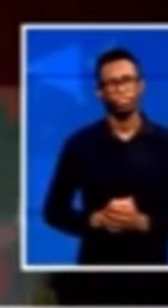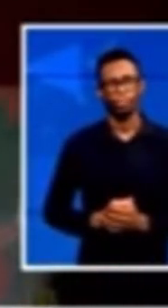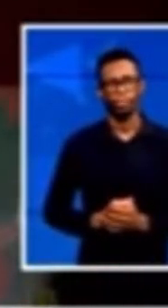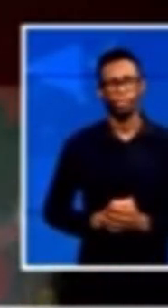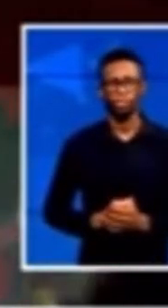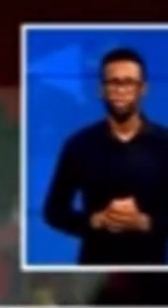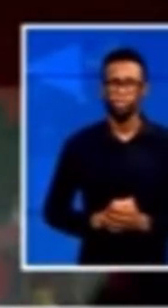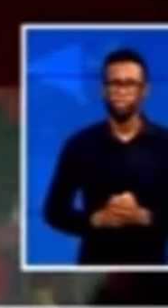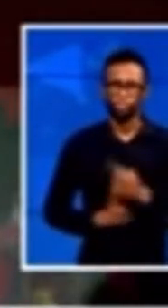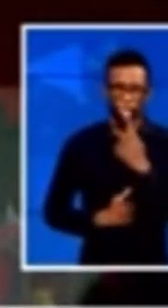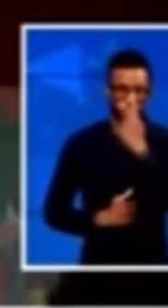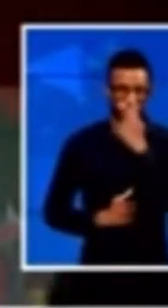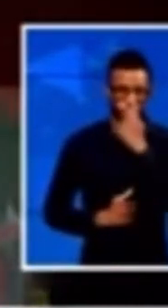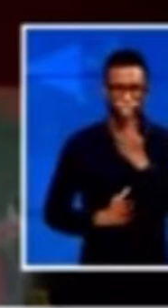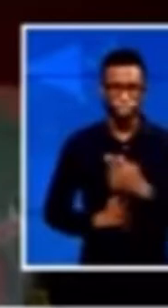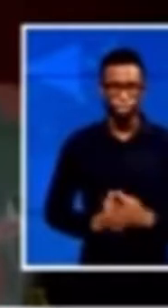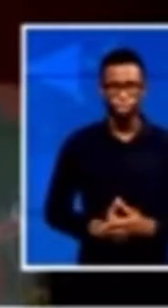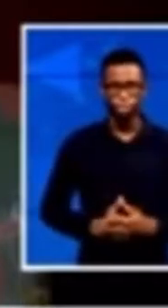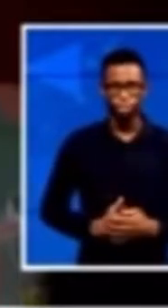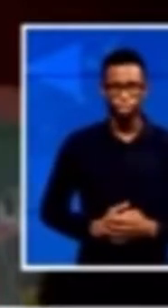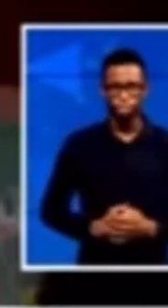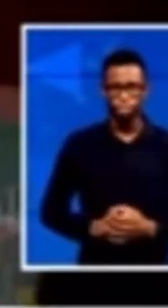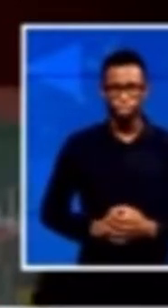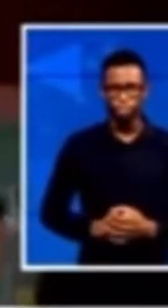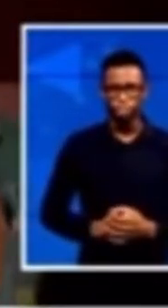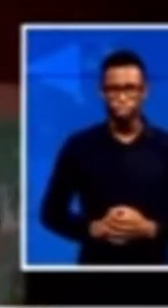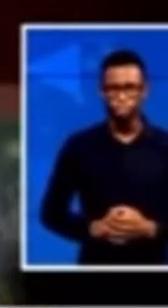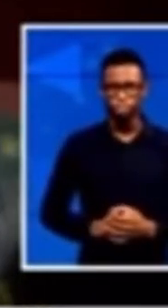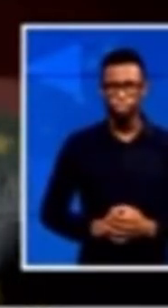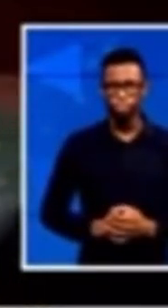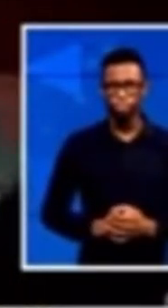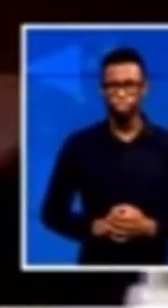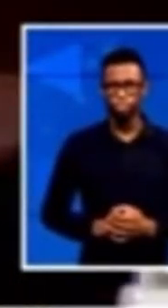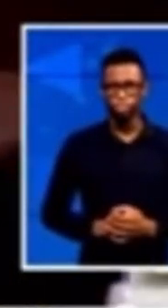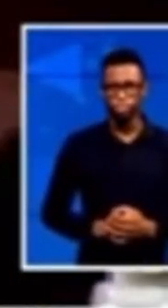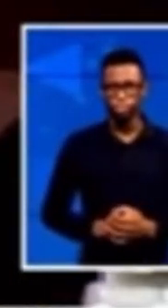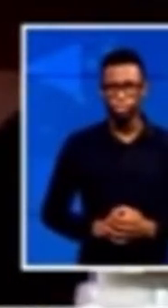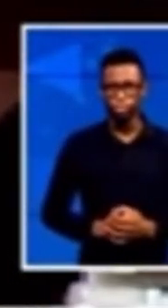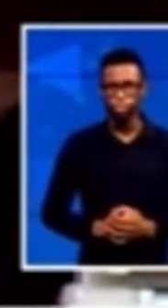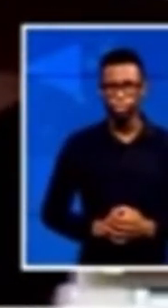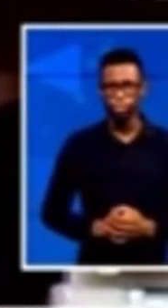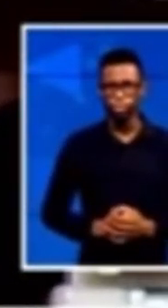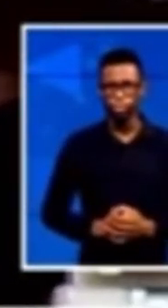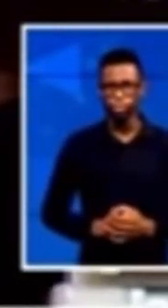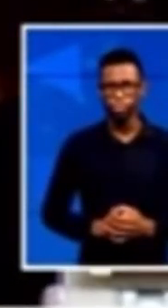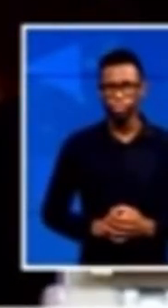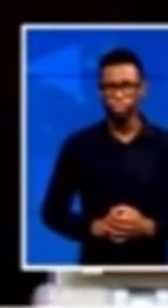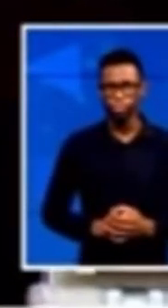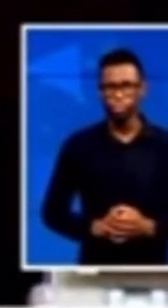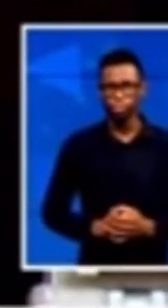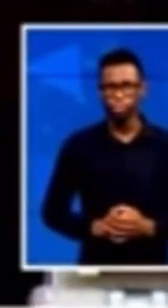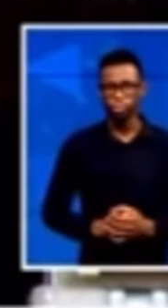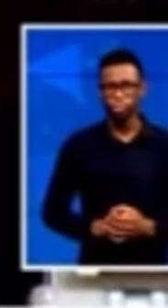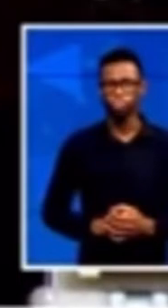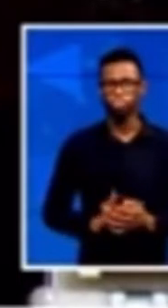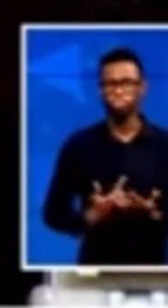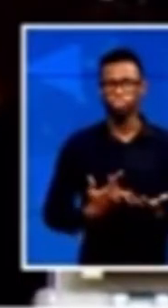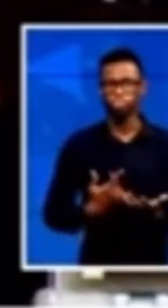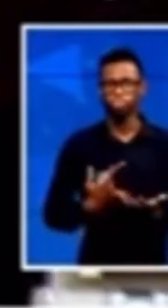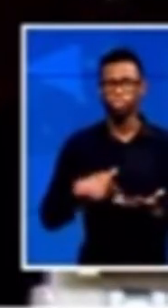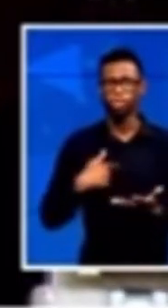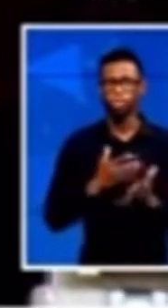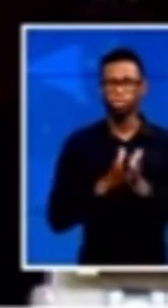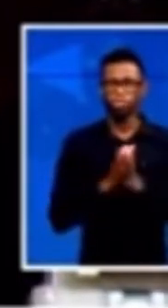large National Union of Mines, NUM. At a public meeting at the University of Western Cape, Malema asked, "Why should we pay for our